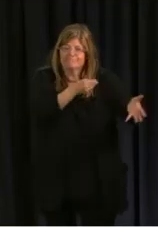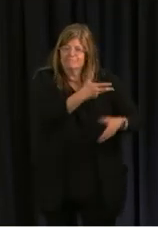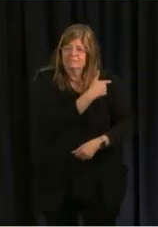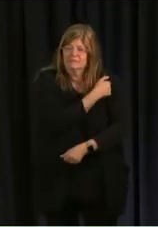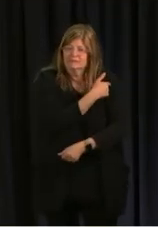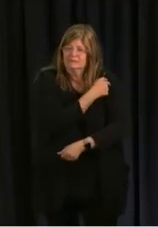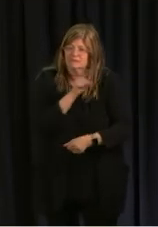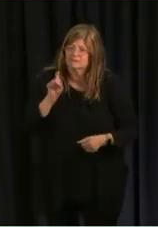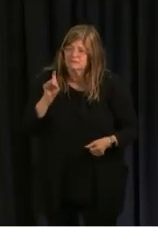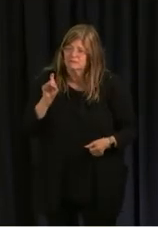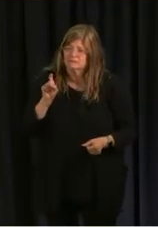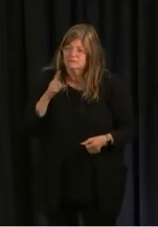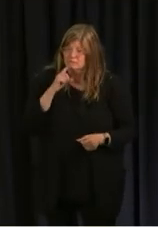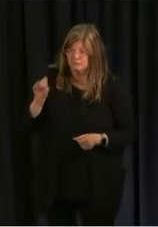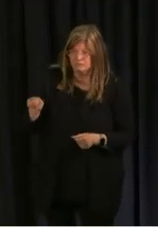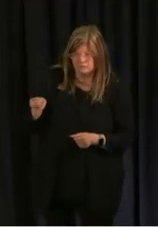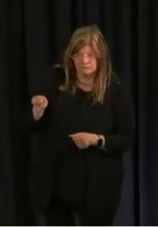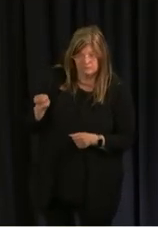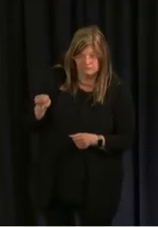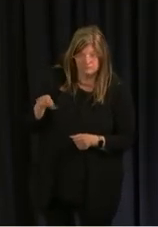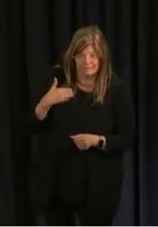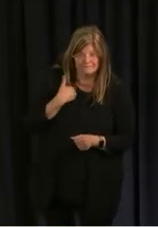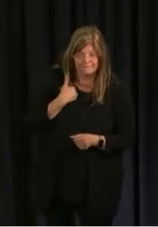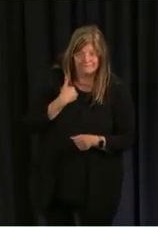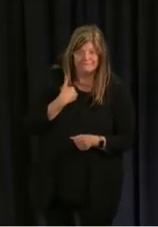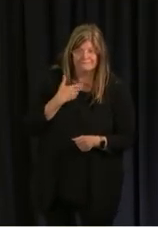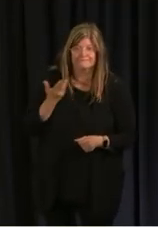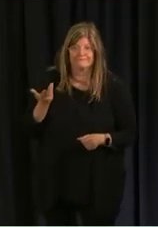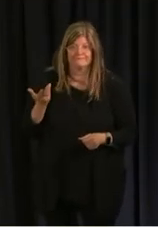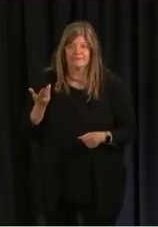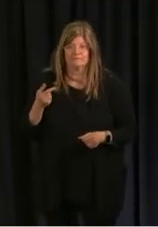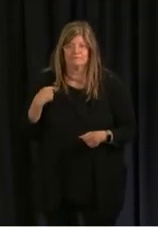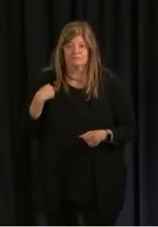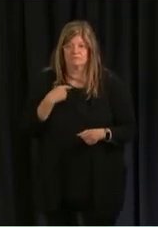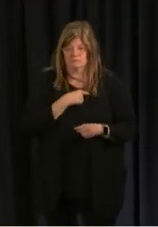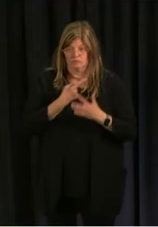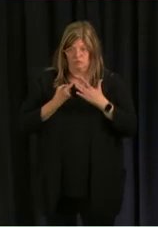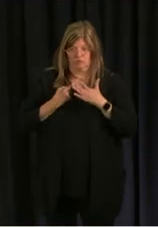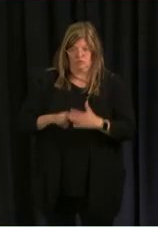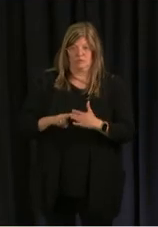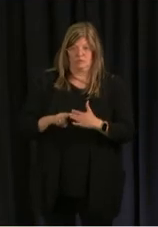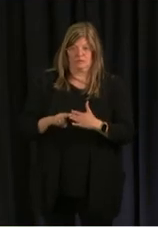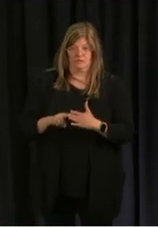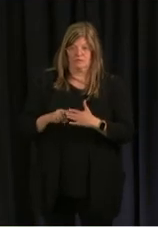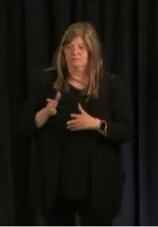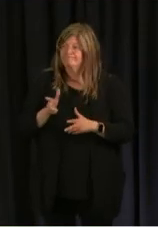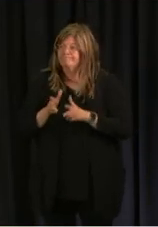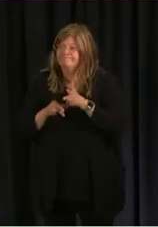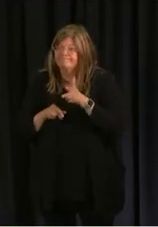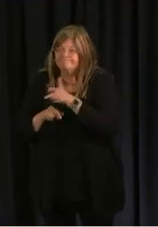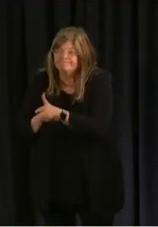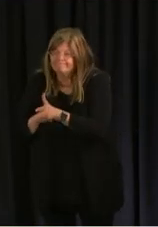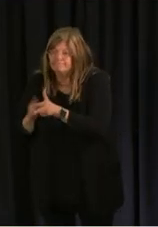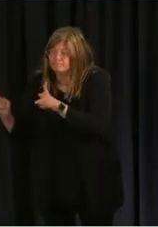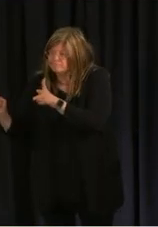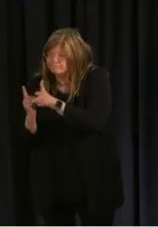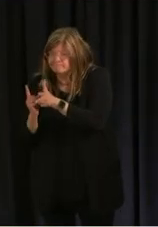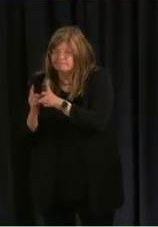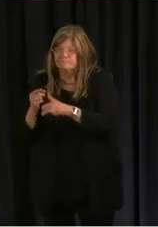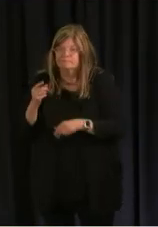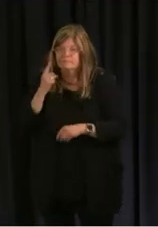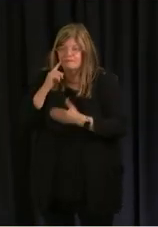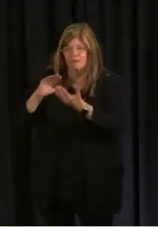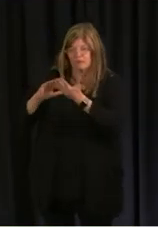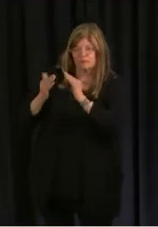Yes, we do. We have a lot of special initiatives, so specifically with mobile or going to the community for vaccine.